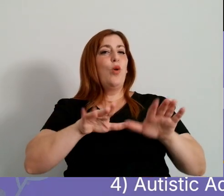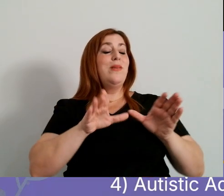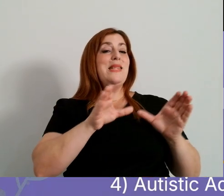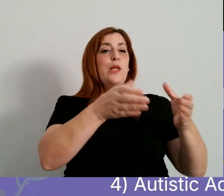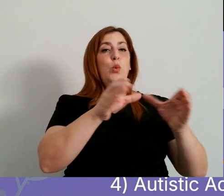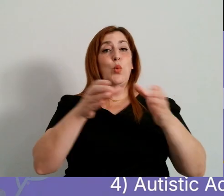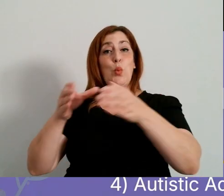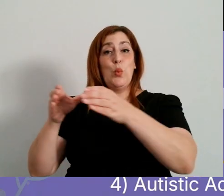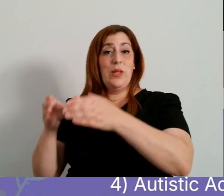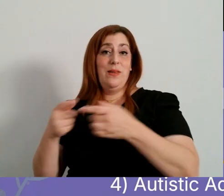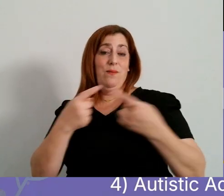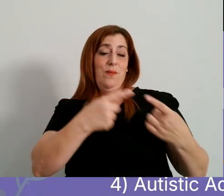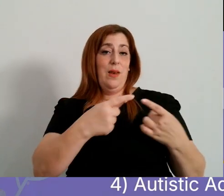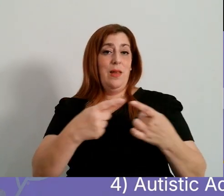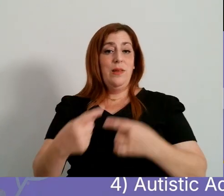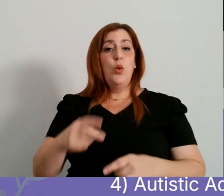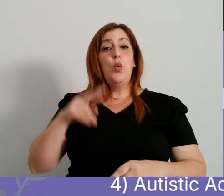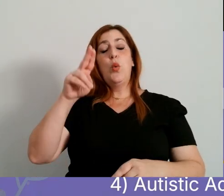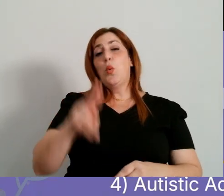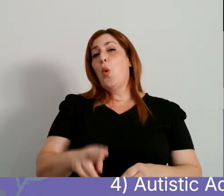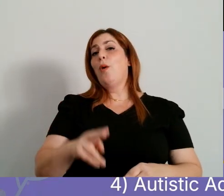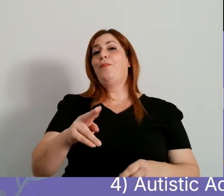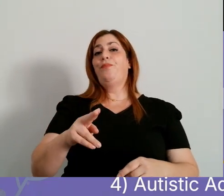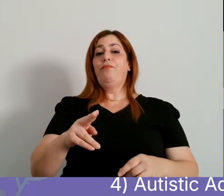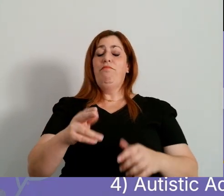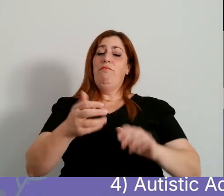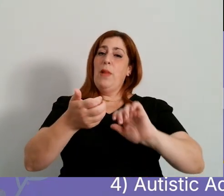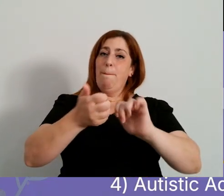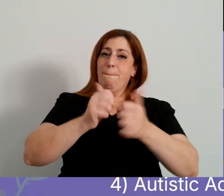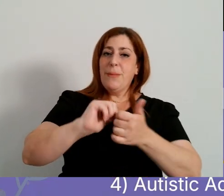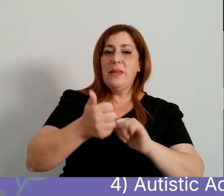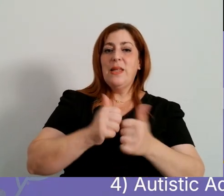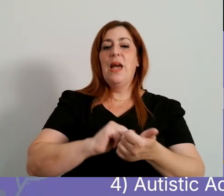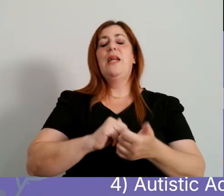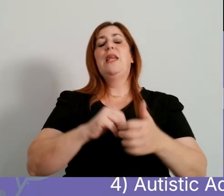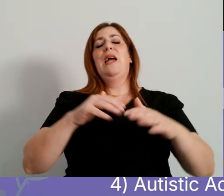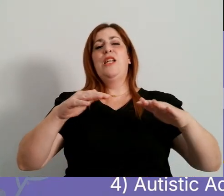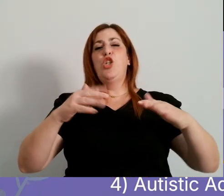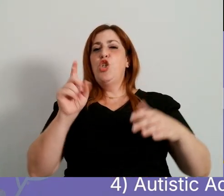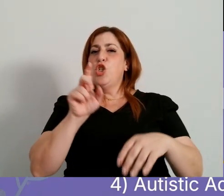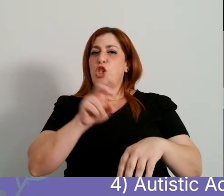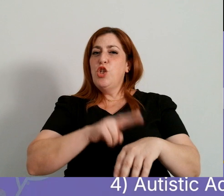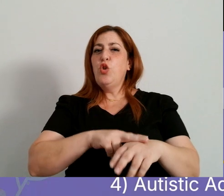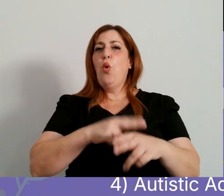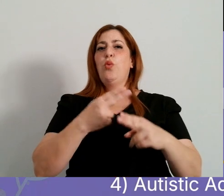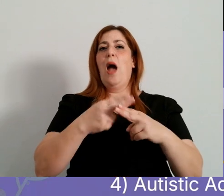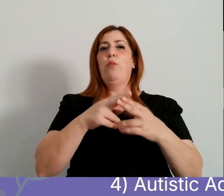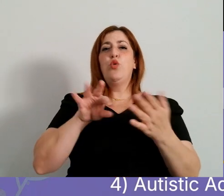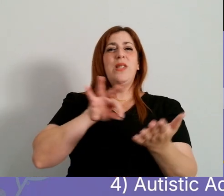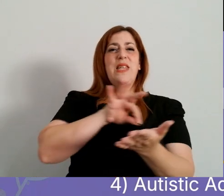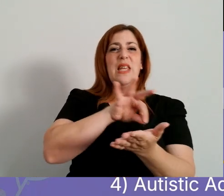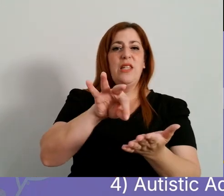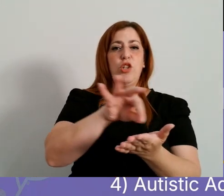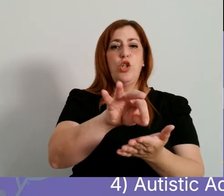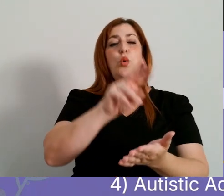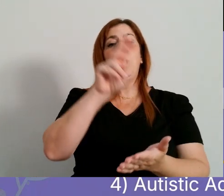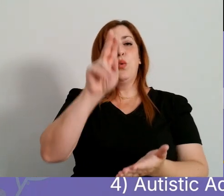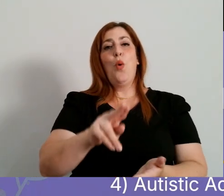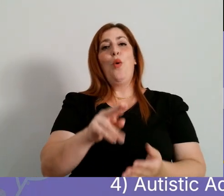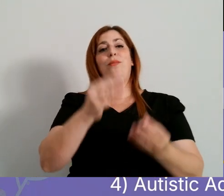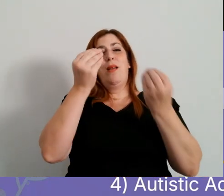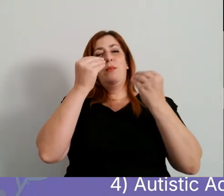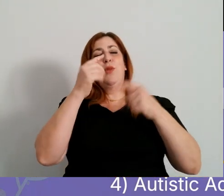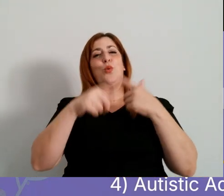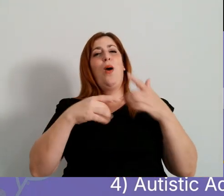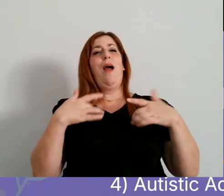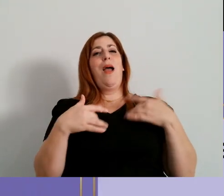that we were talking about. We also practiced strategies, and we also learned about autistic people's rights as well.